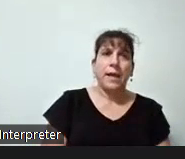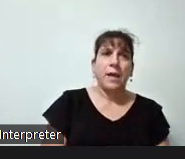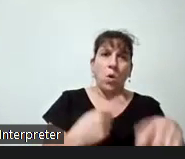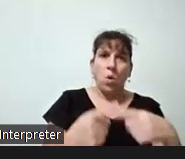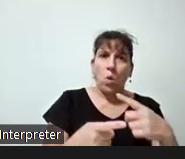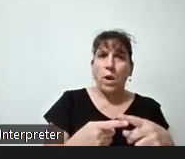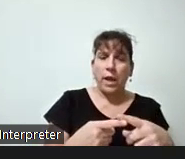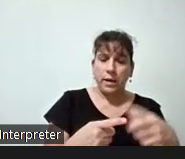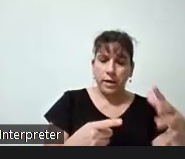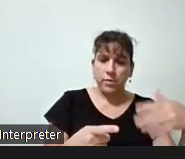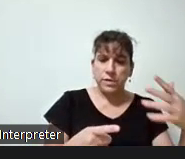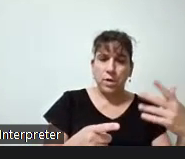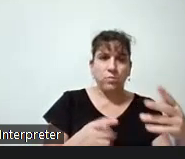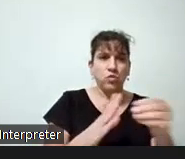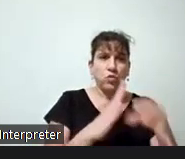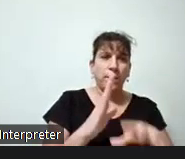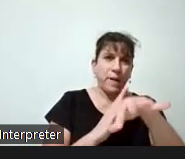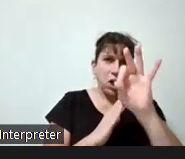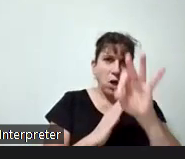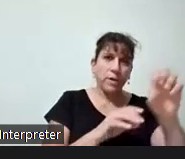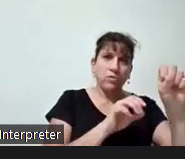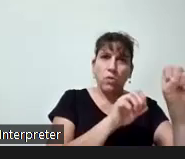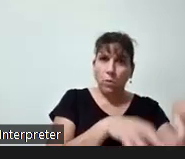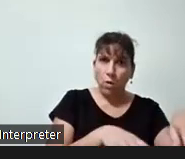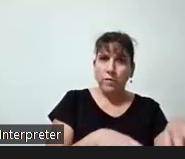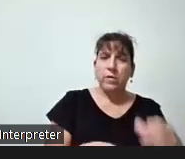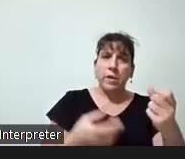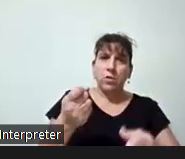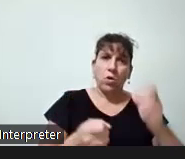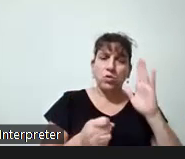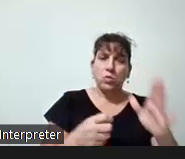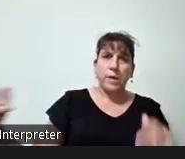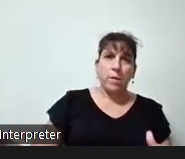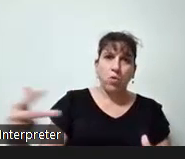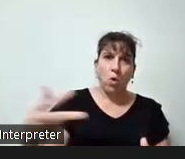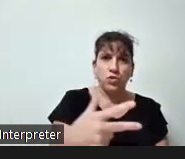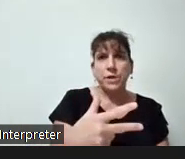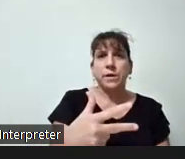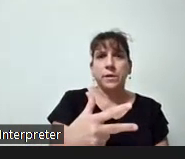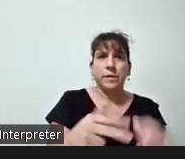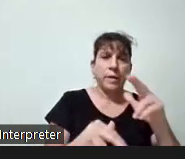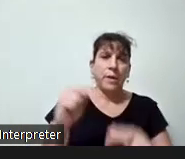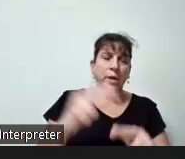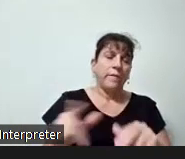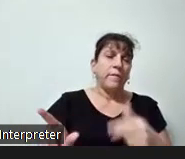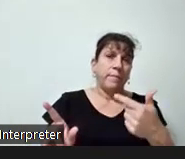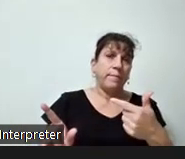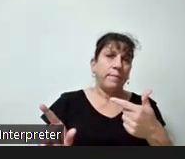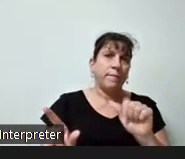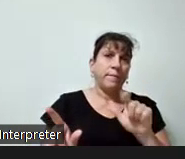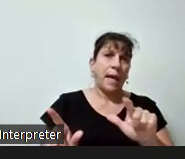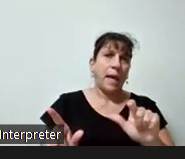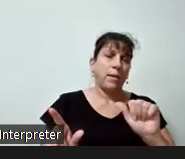When there's student pick up and drop off, whereas cars will be approaching the building from Gallatin Street,